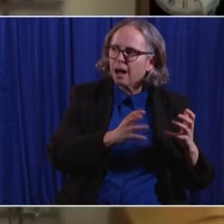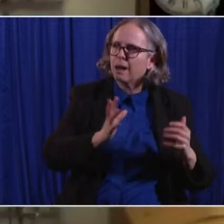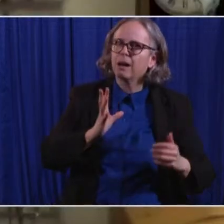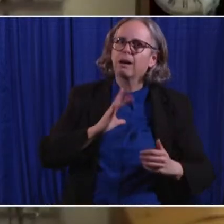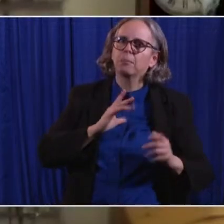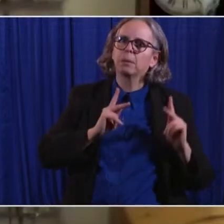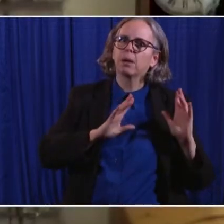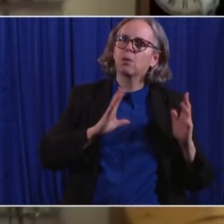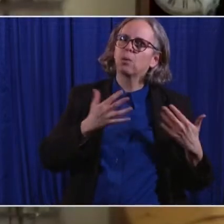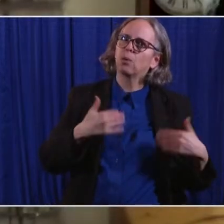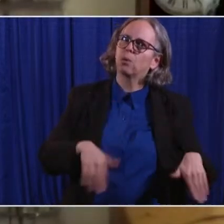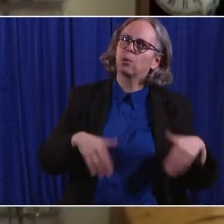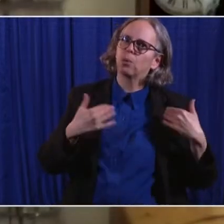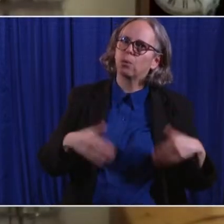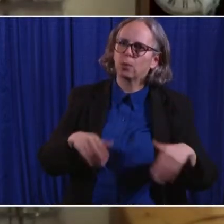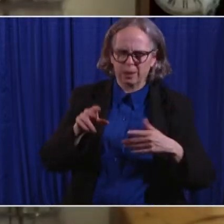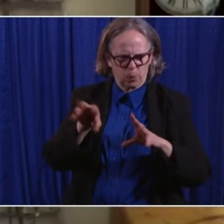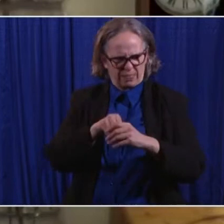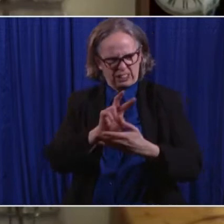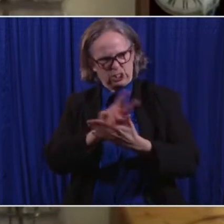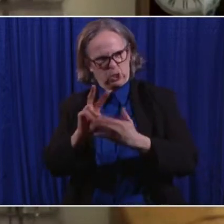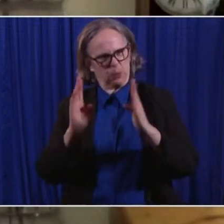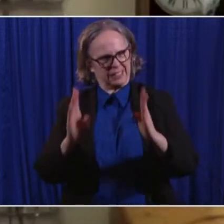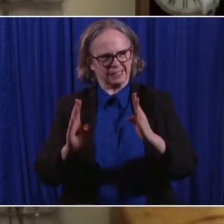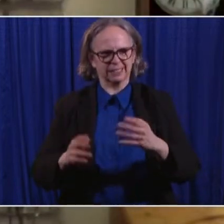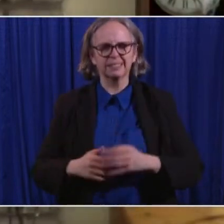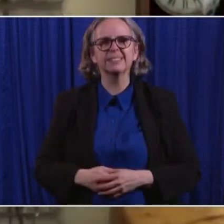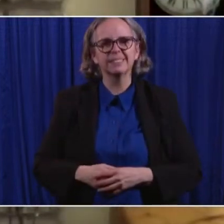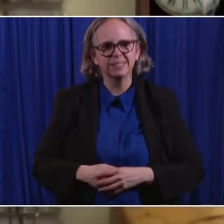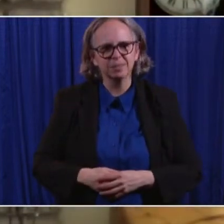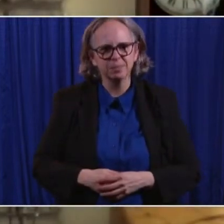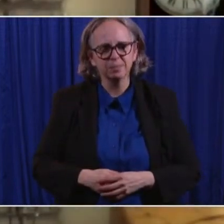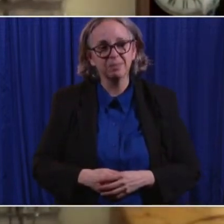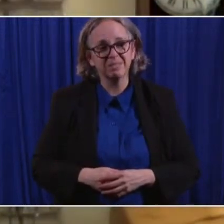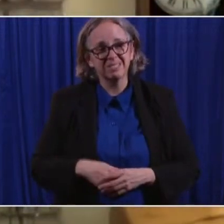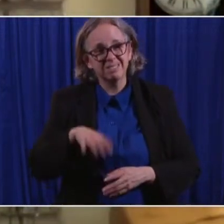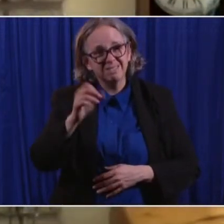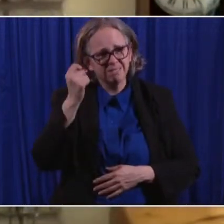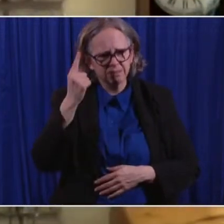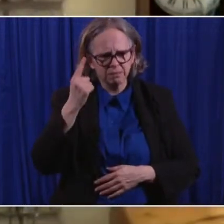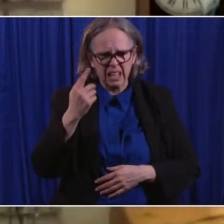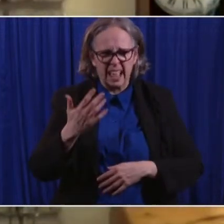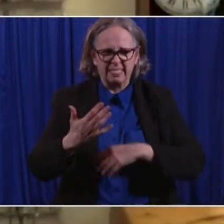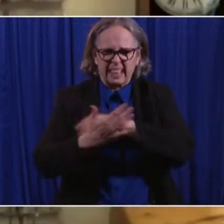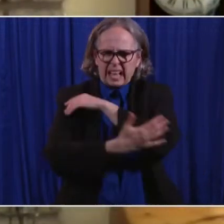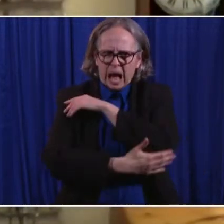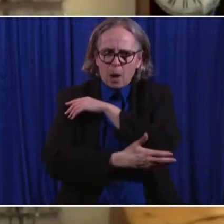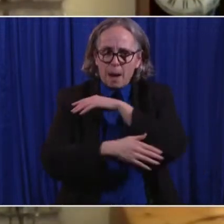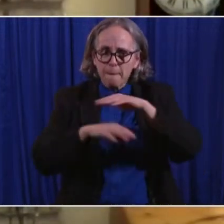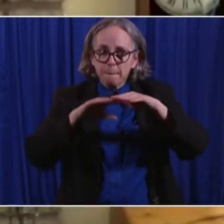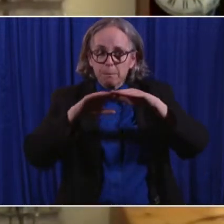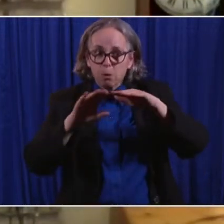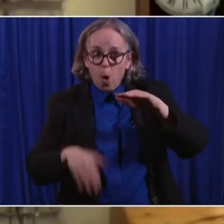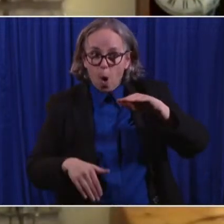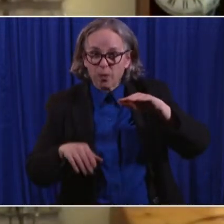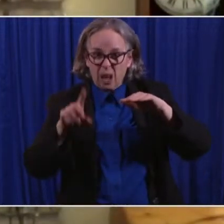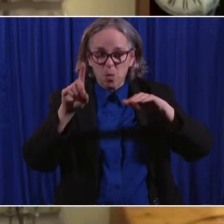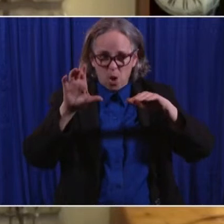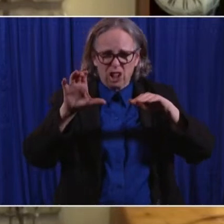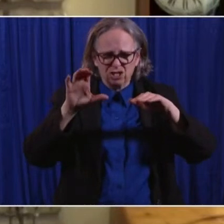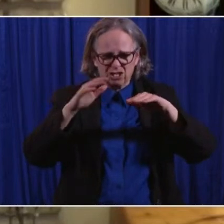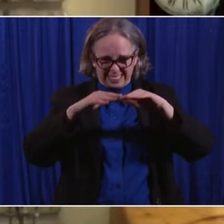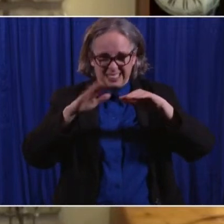data. The number of counties below the high incident threshold, as I said, continues to drop, and so